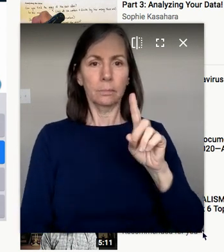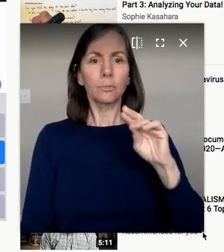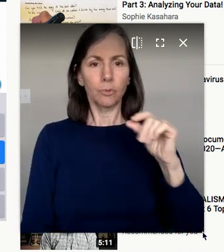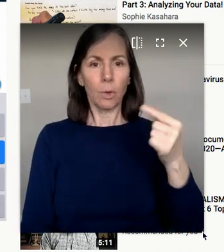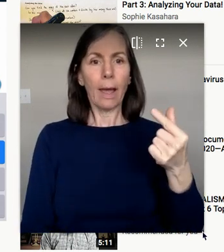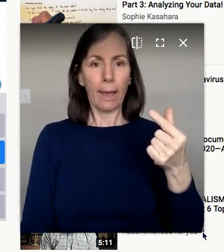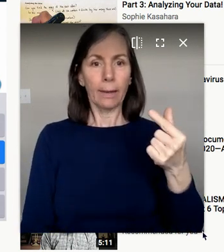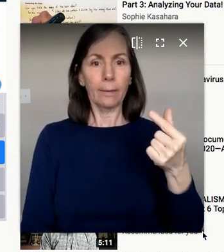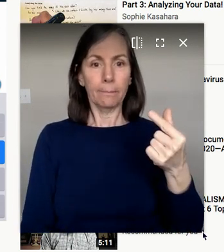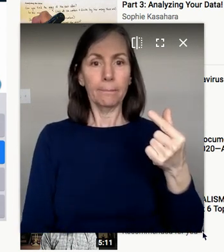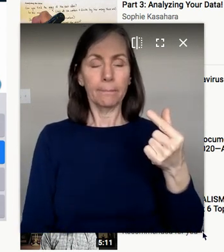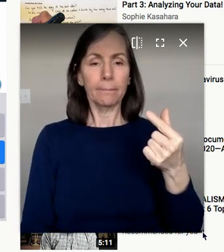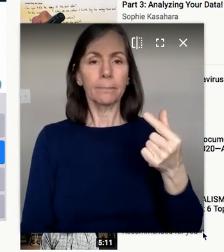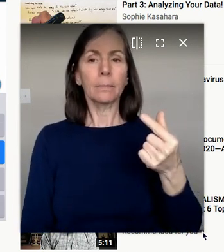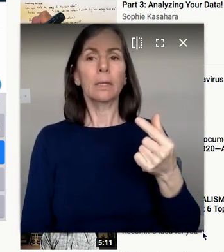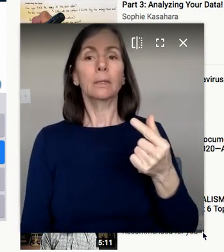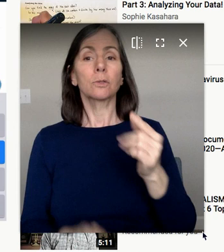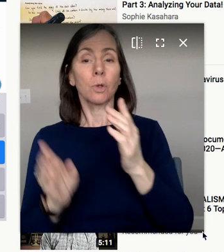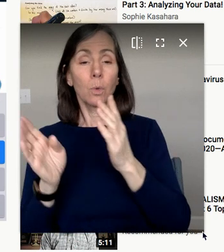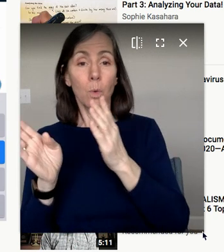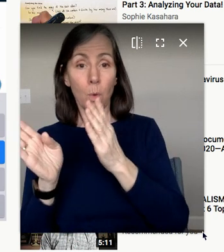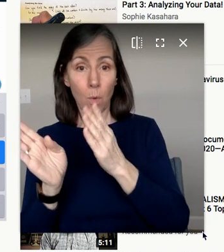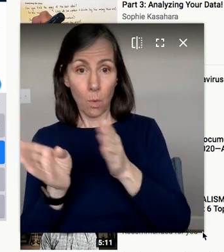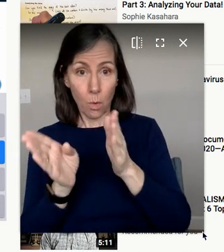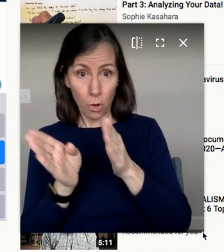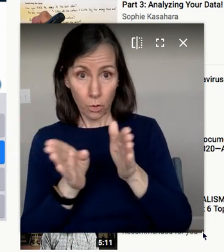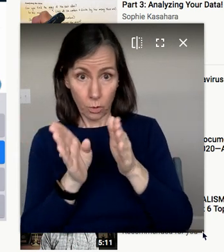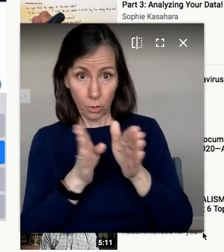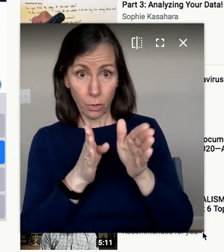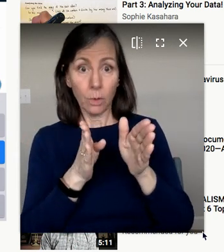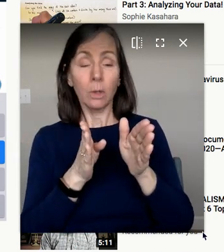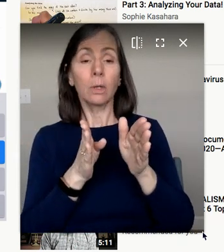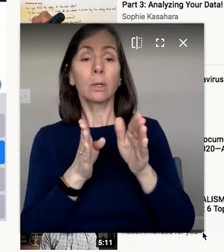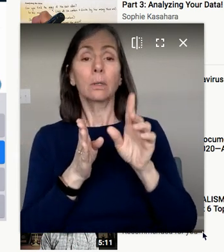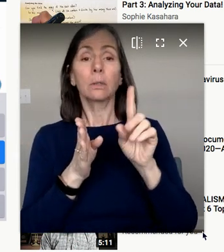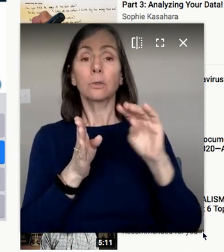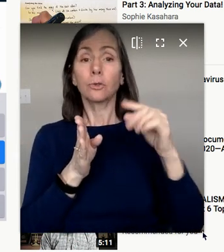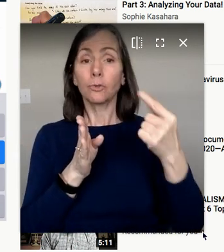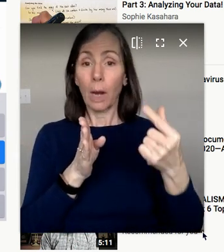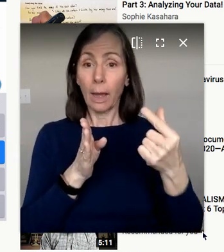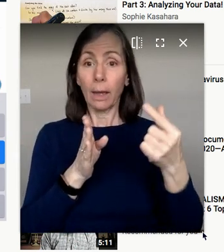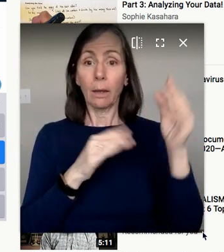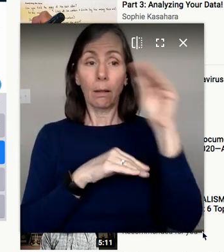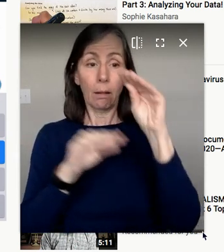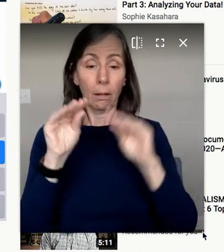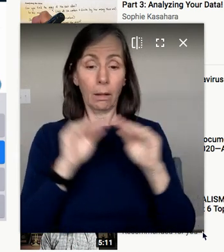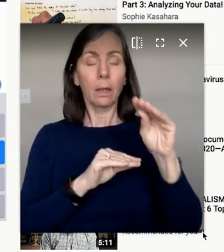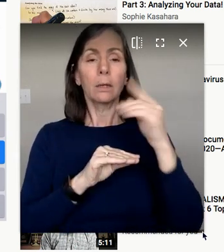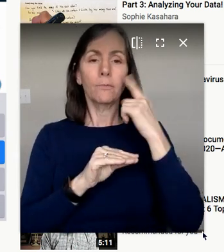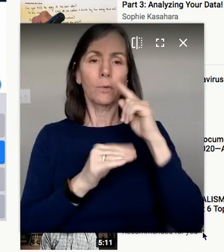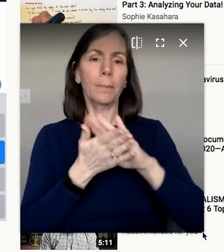So it says order, drag these so they make a house.